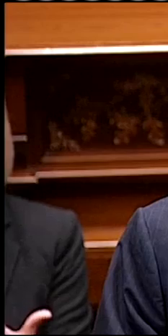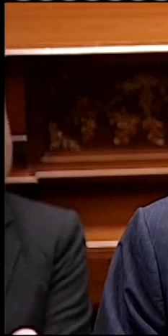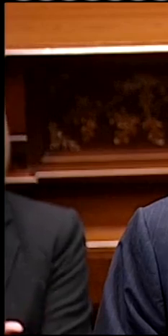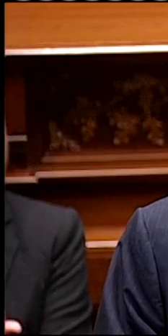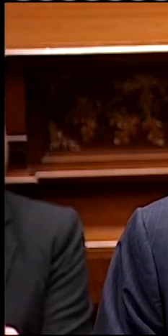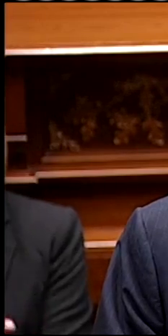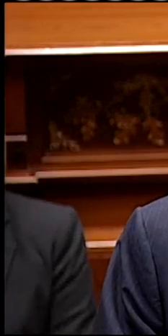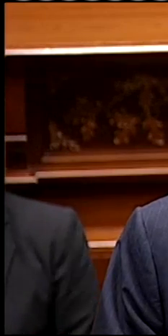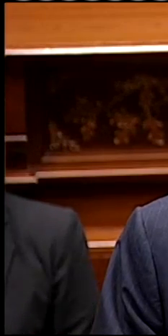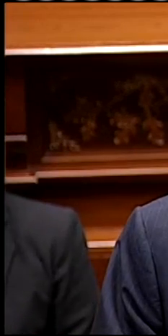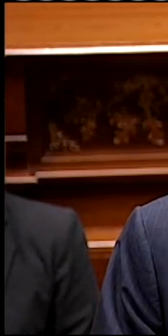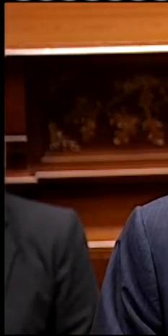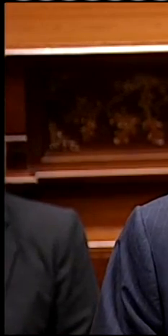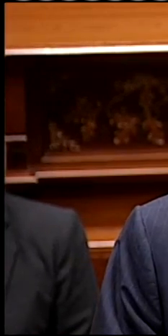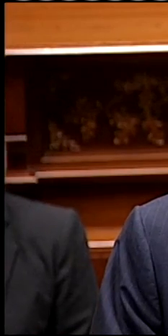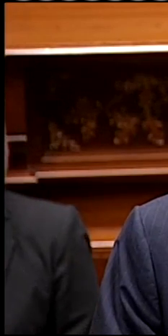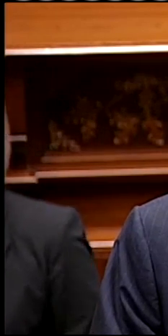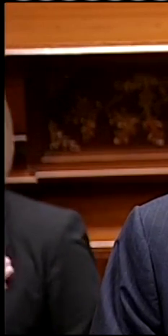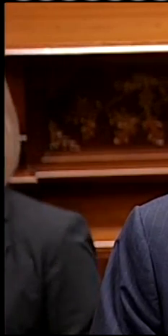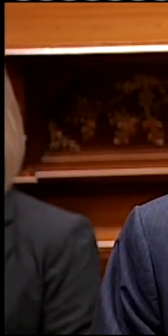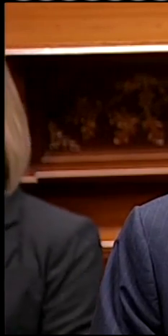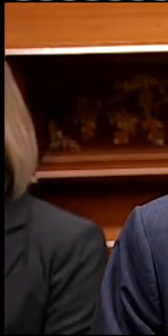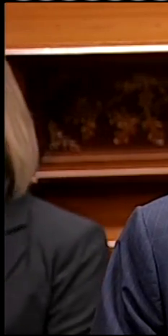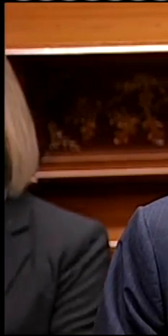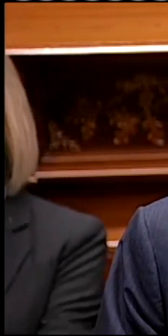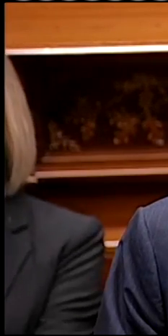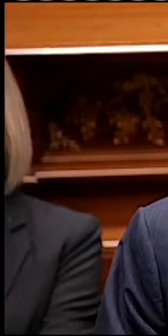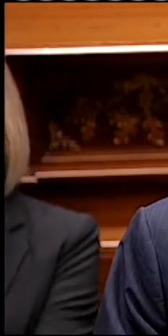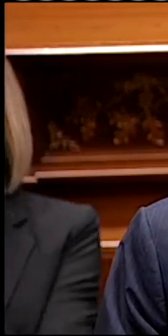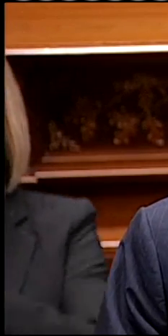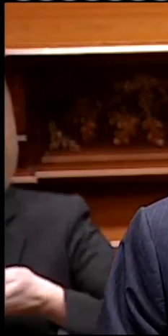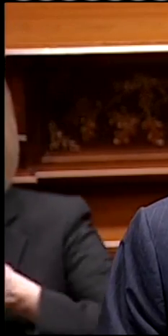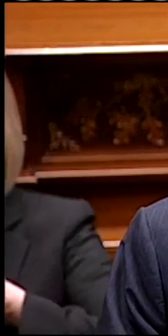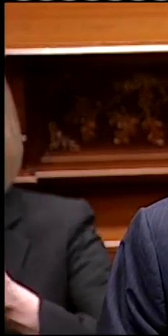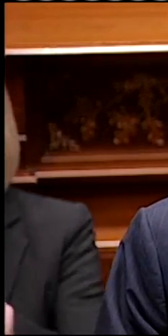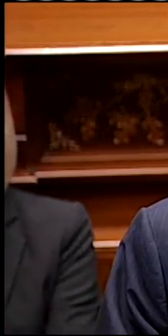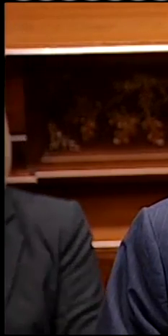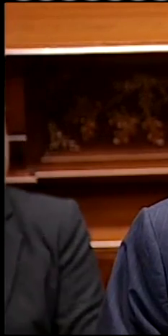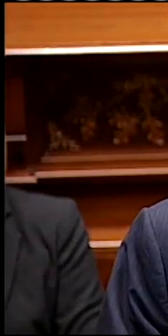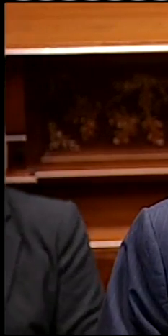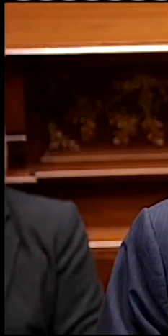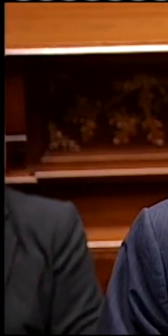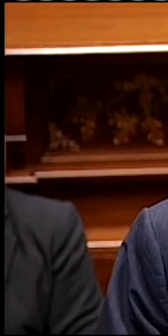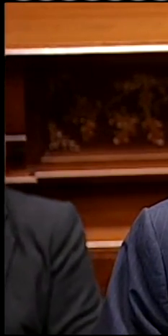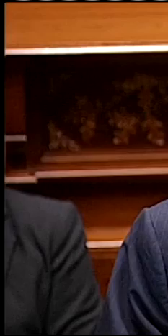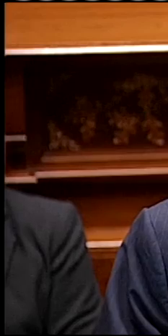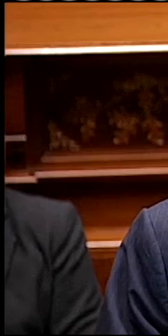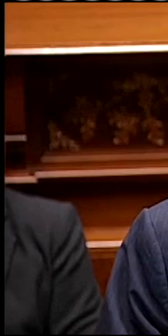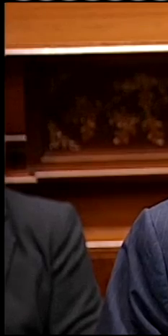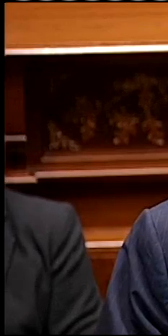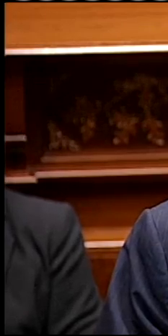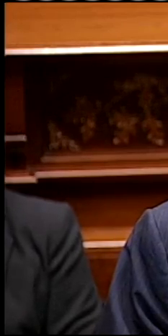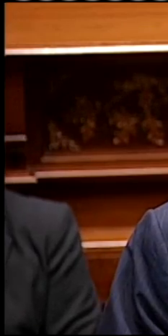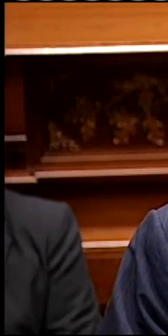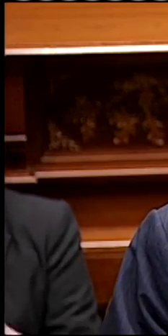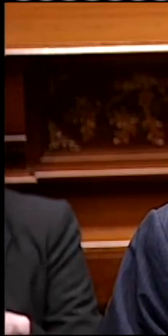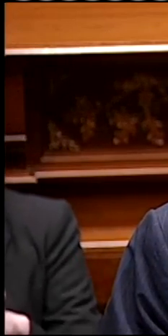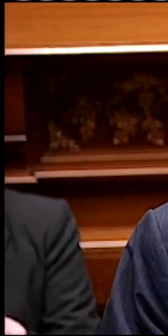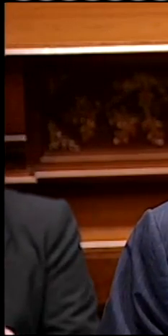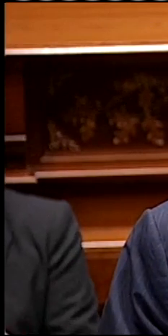to be. Our administration is working in partnership with Speaker Madigan on a reorganization